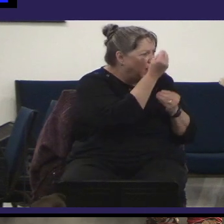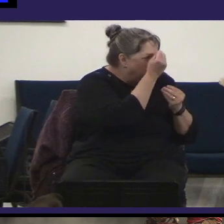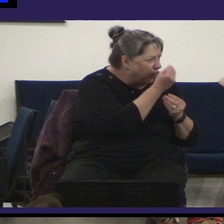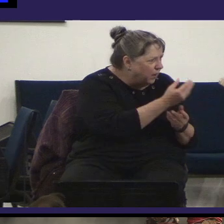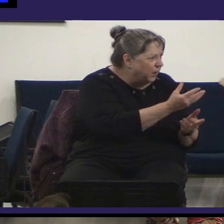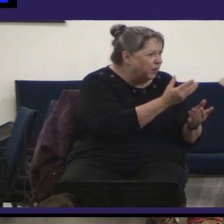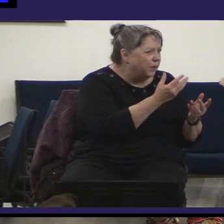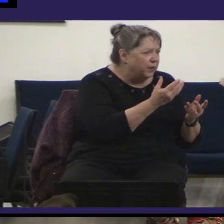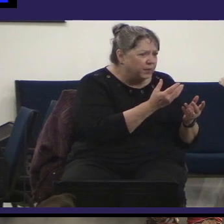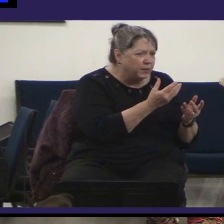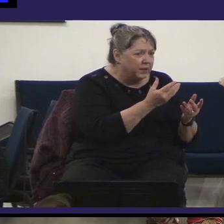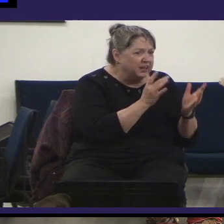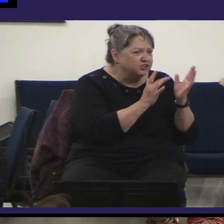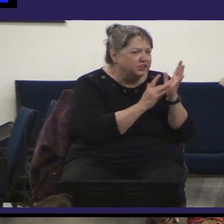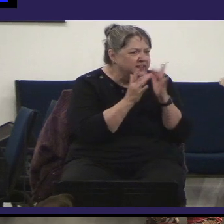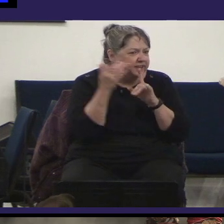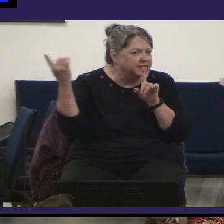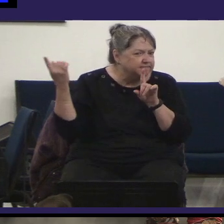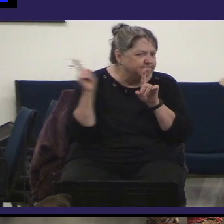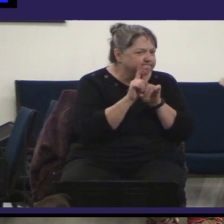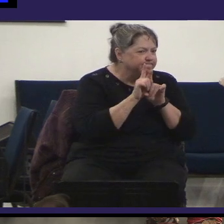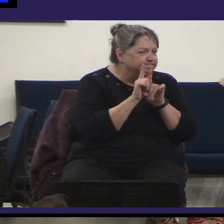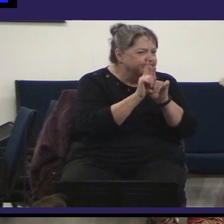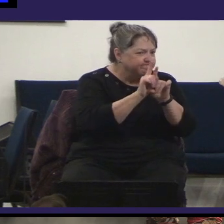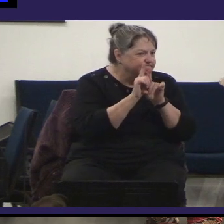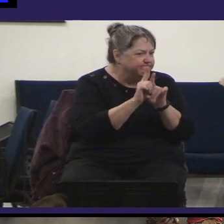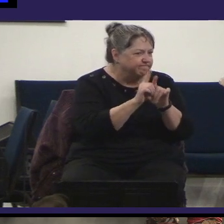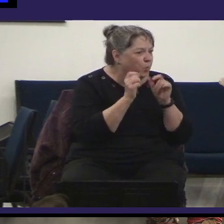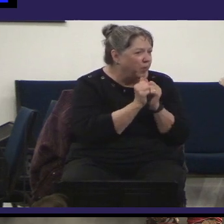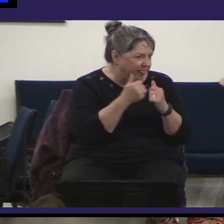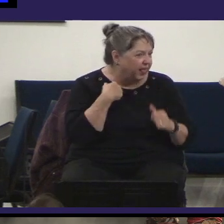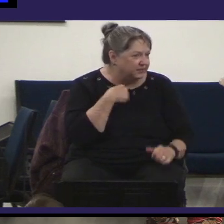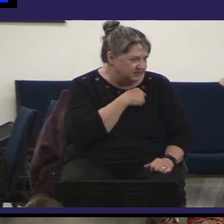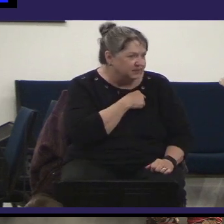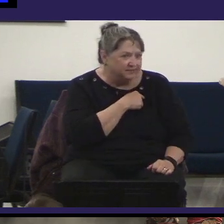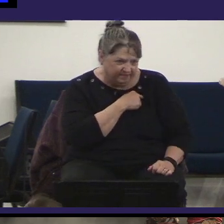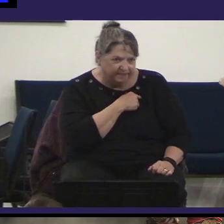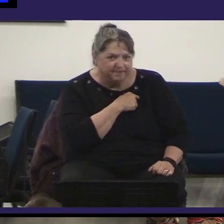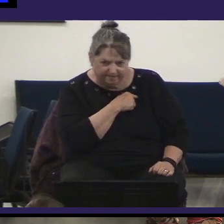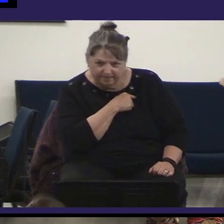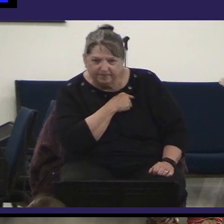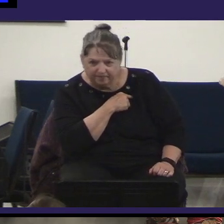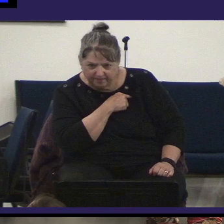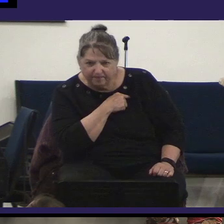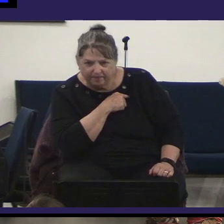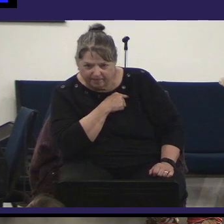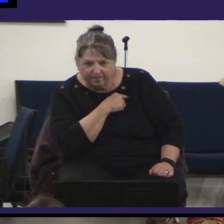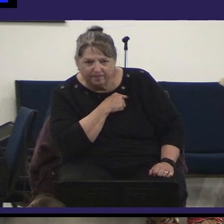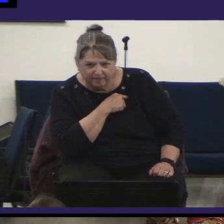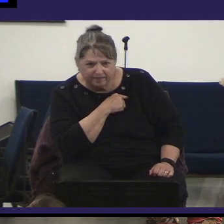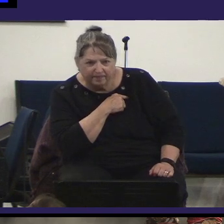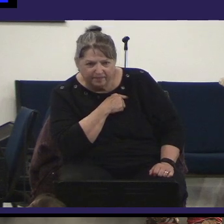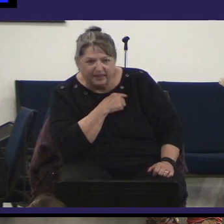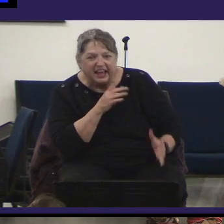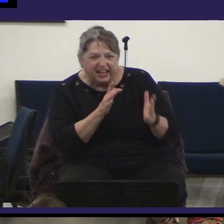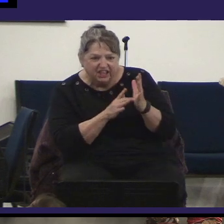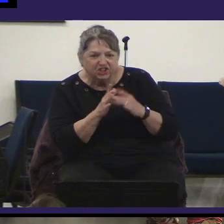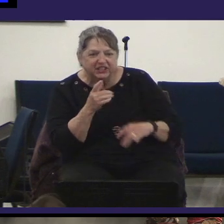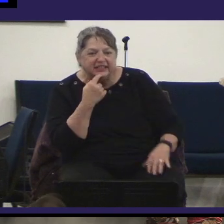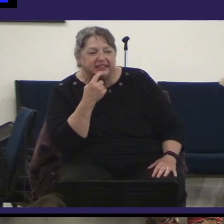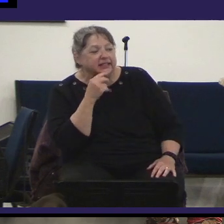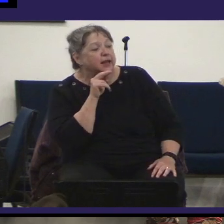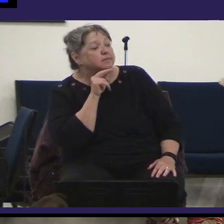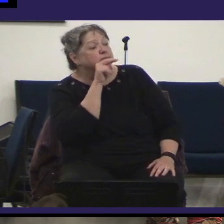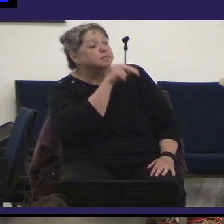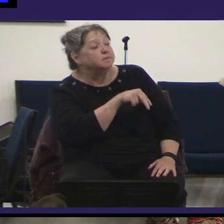alongside us. And it's as if he says, hey, I see the storm. But don't forget,